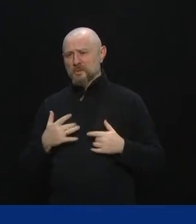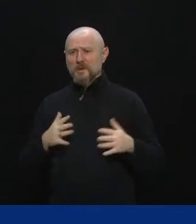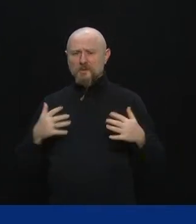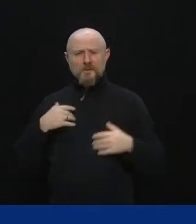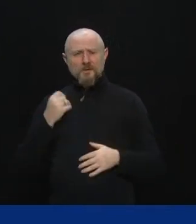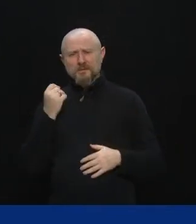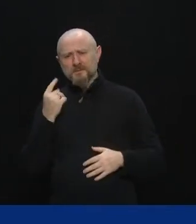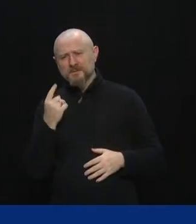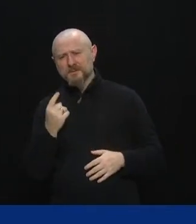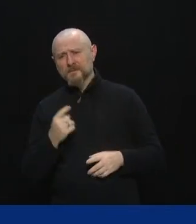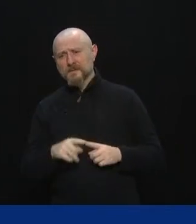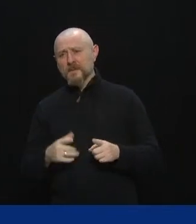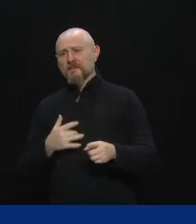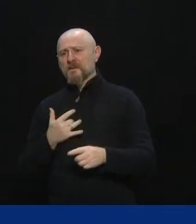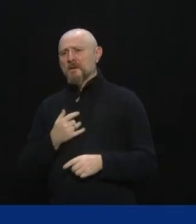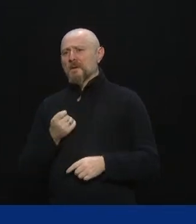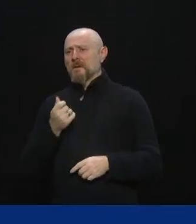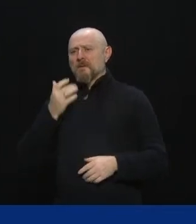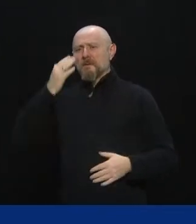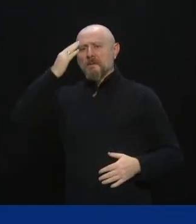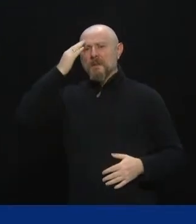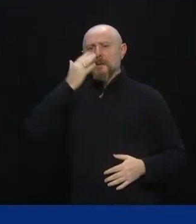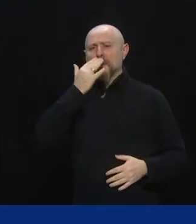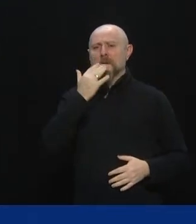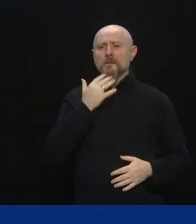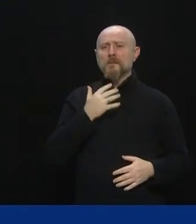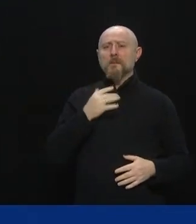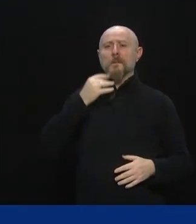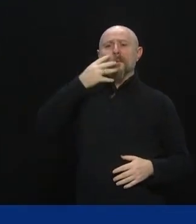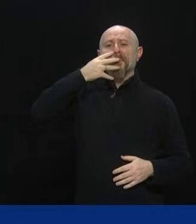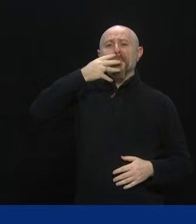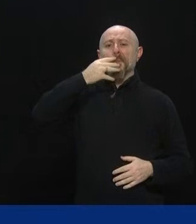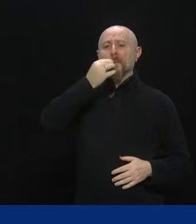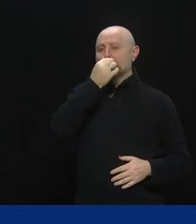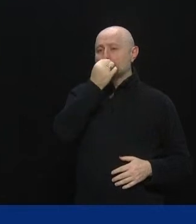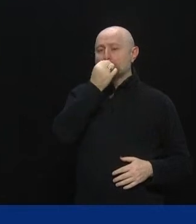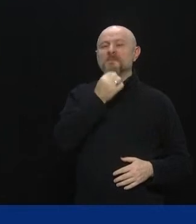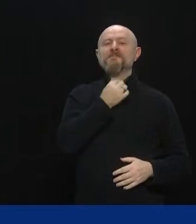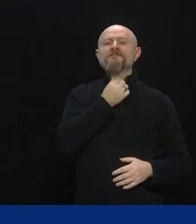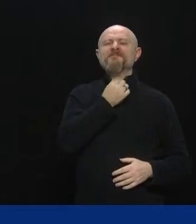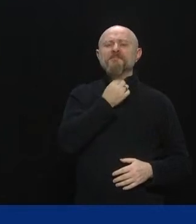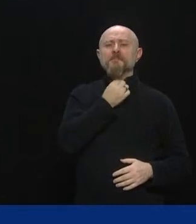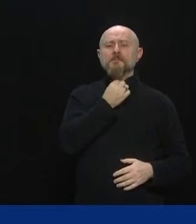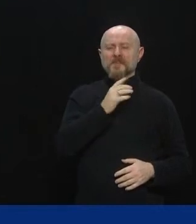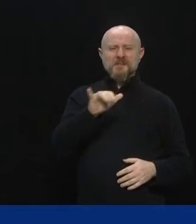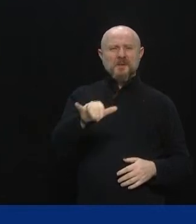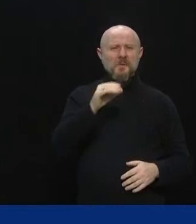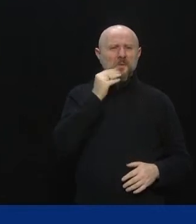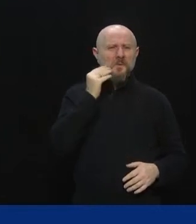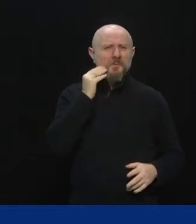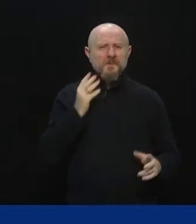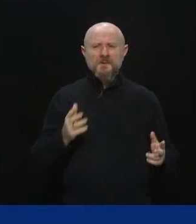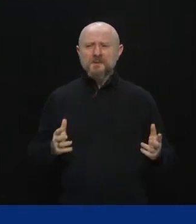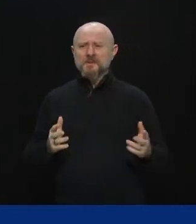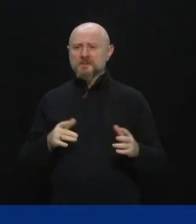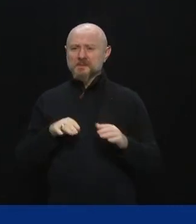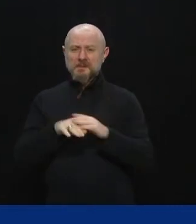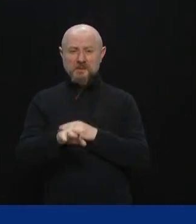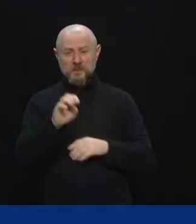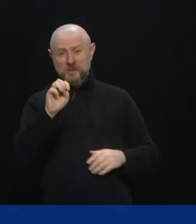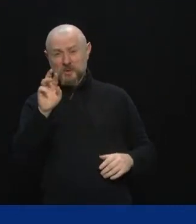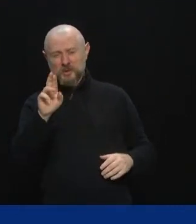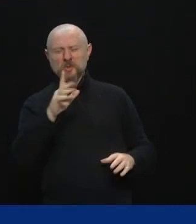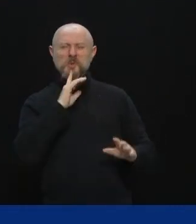minor symptoms, you can handle a runny nose, you can handle the throats being a little bit sore, a little bit of cough. Just treat it as if you would have